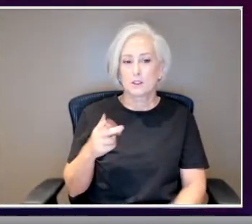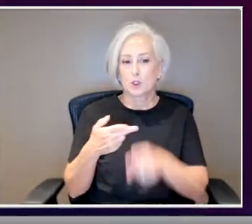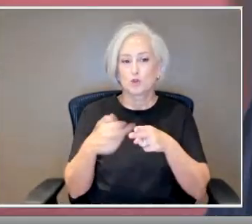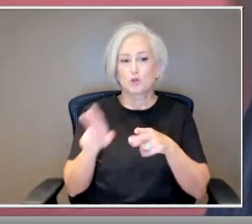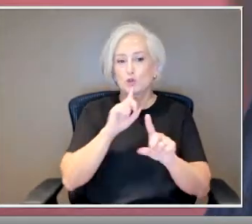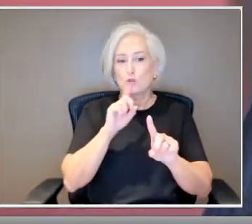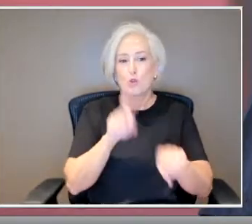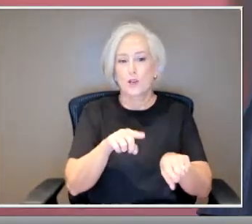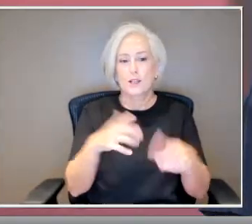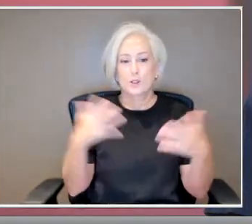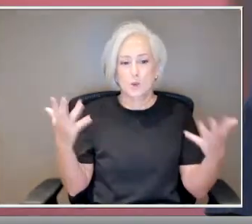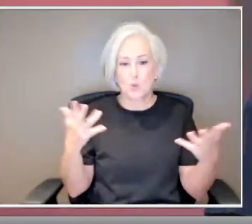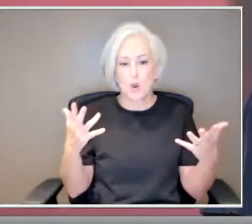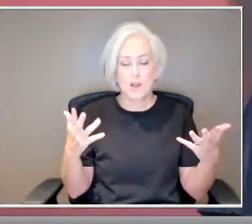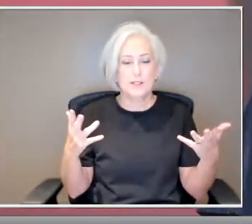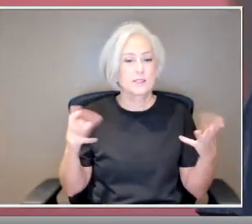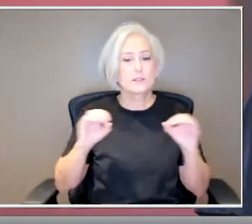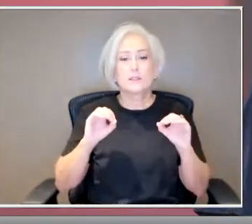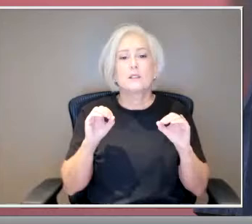answer is there's no